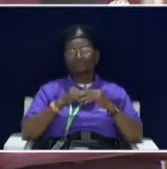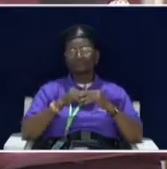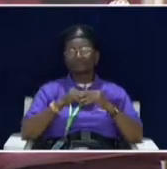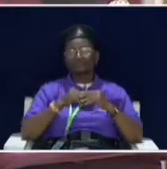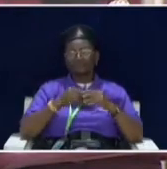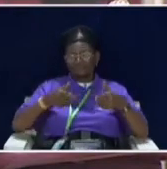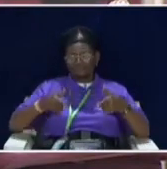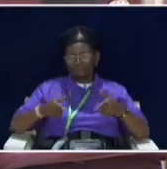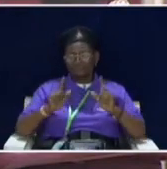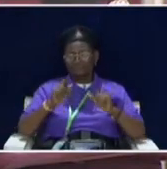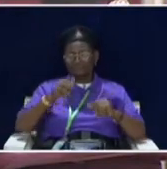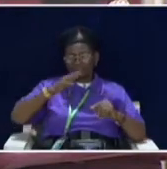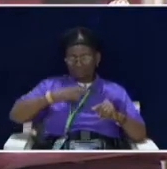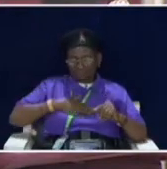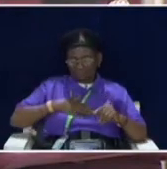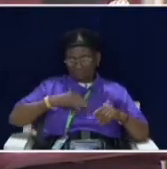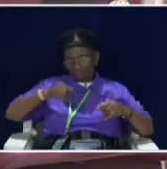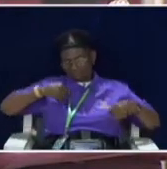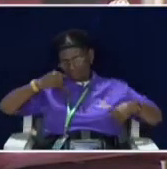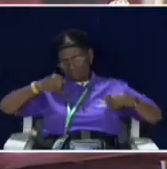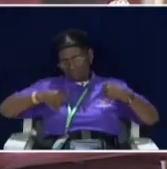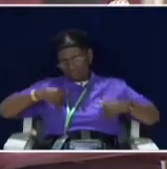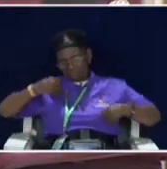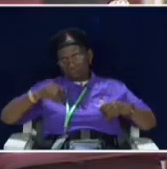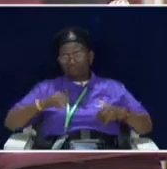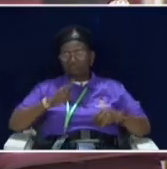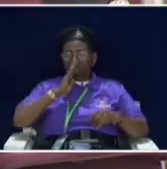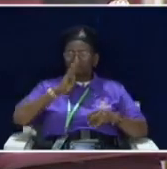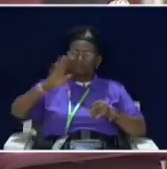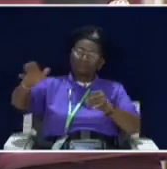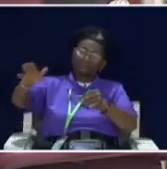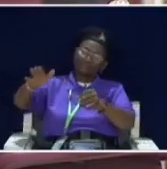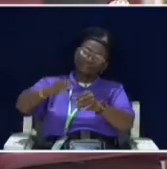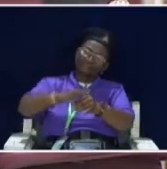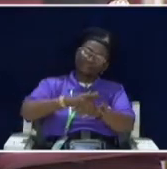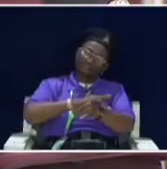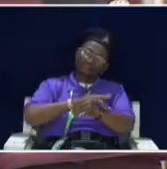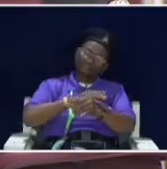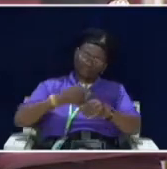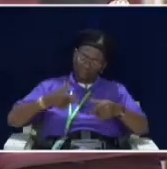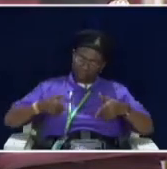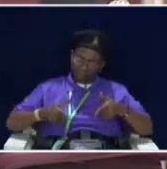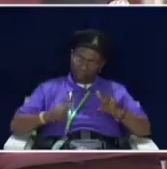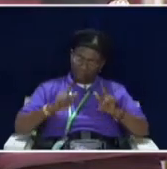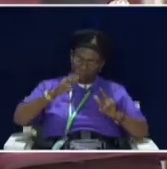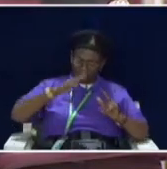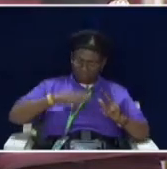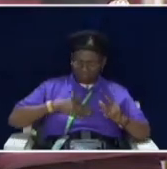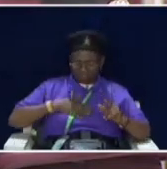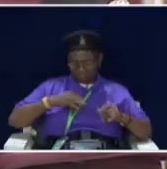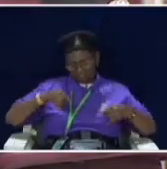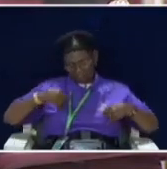Let my joy be full. Je ki ayo mi o di kikun. Let my joy be full. Ki ayo mi o ku.